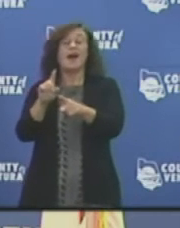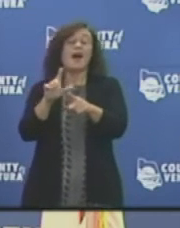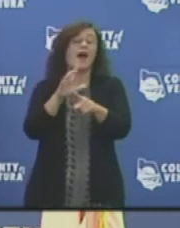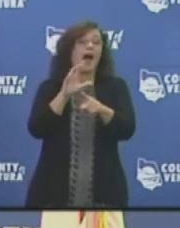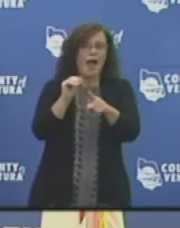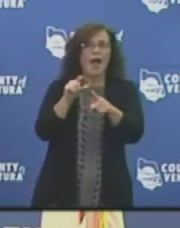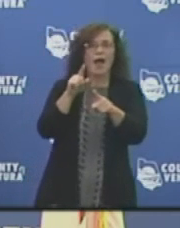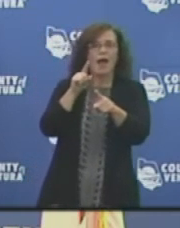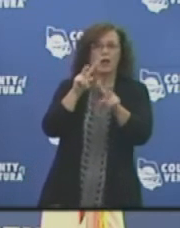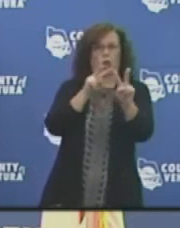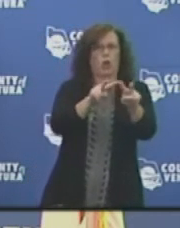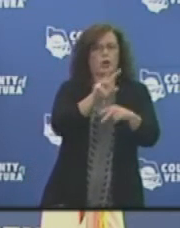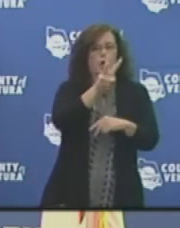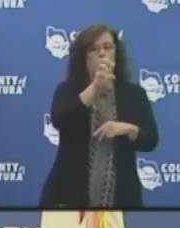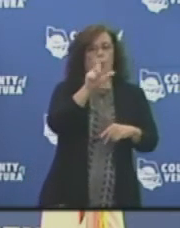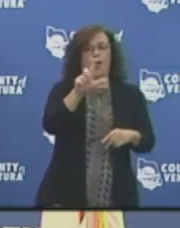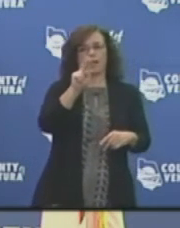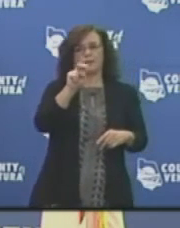wellnesseveryday.org,